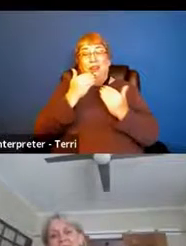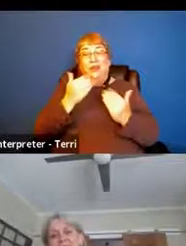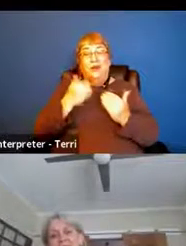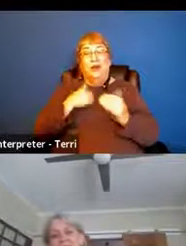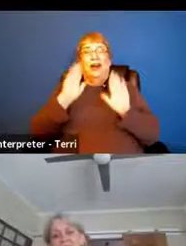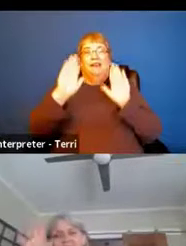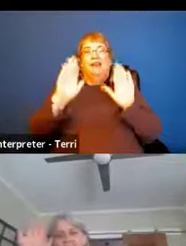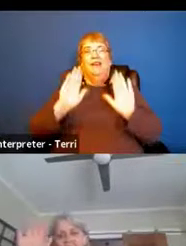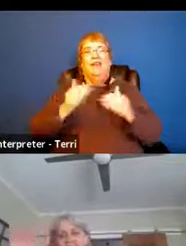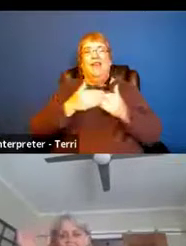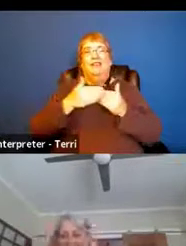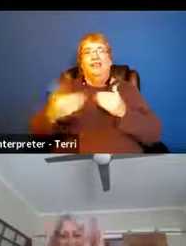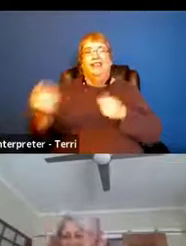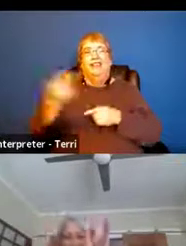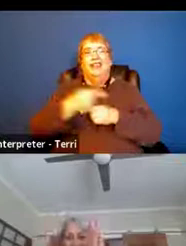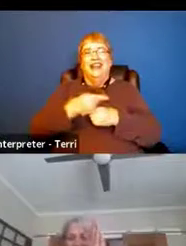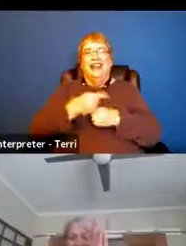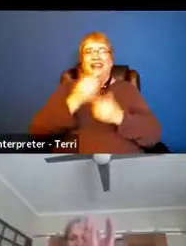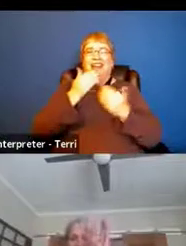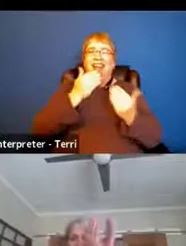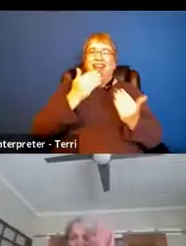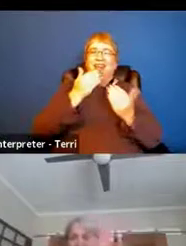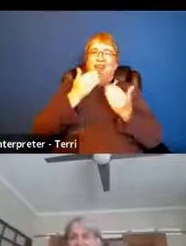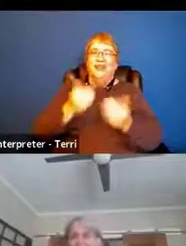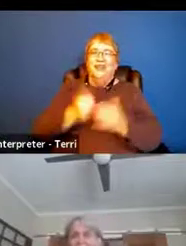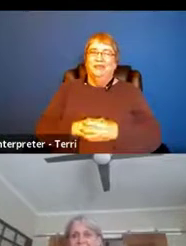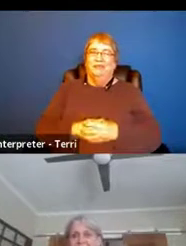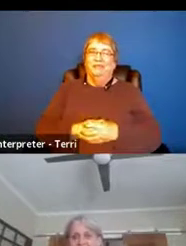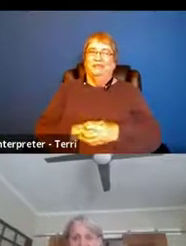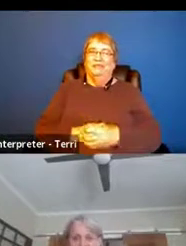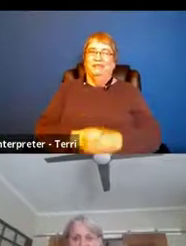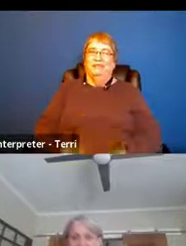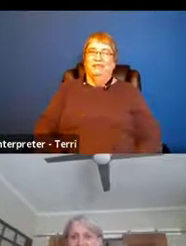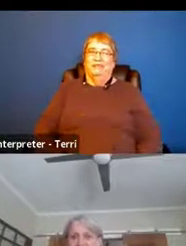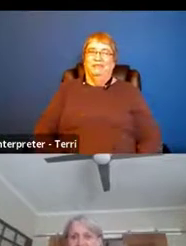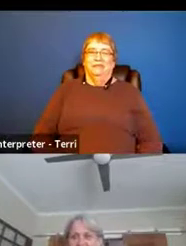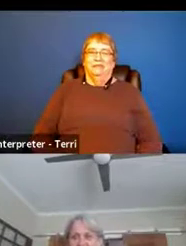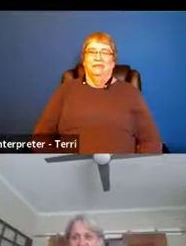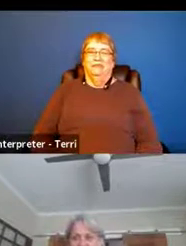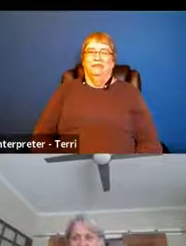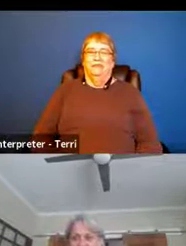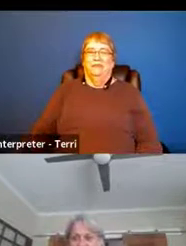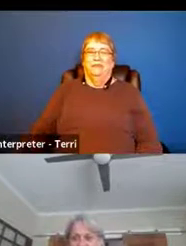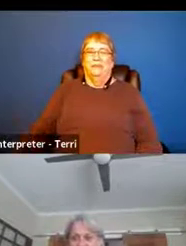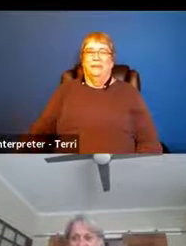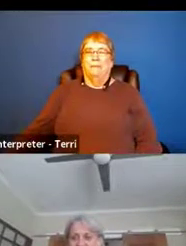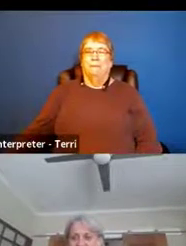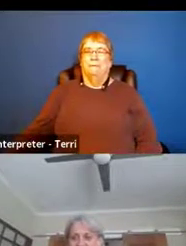day. Thank you, everyone. Thank you.